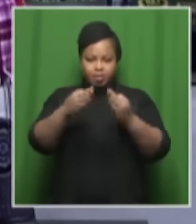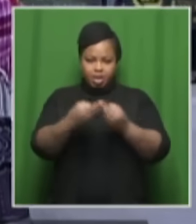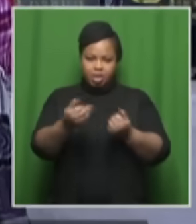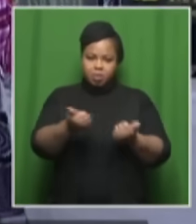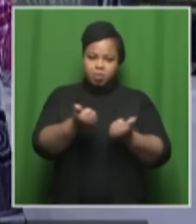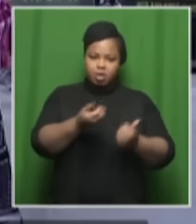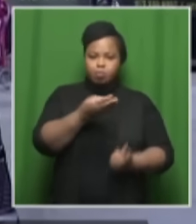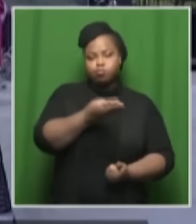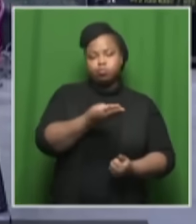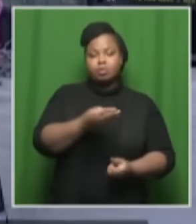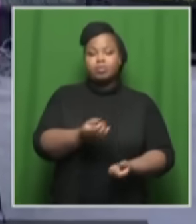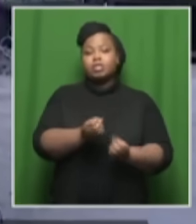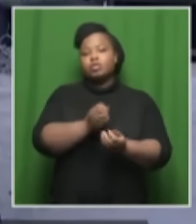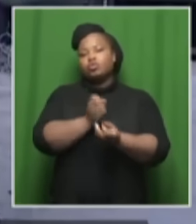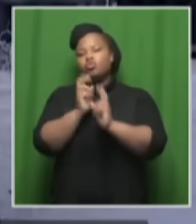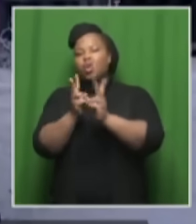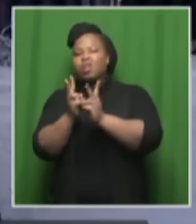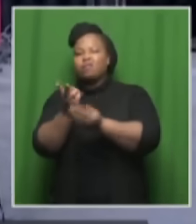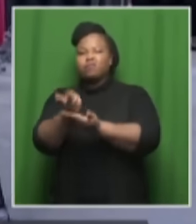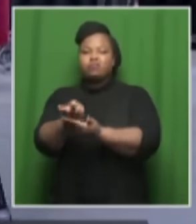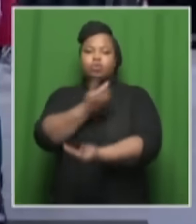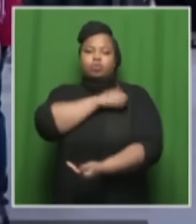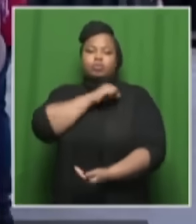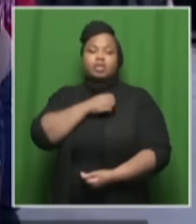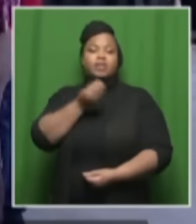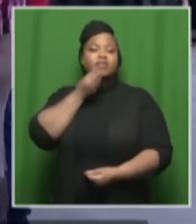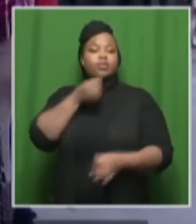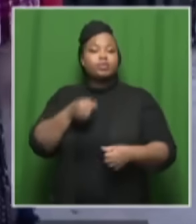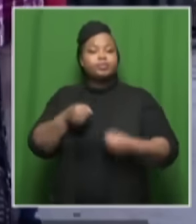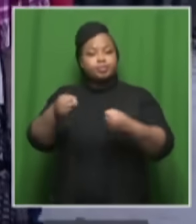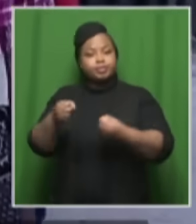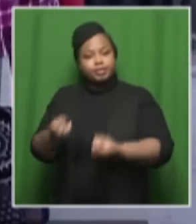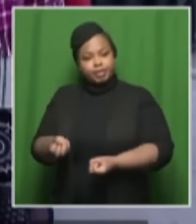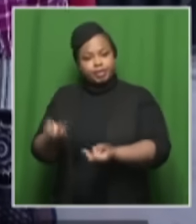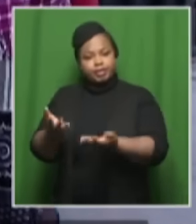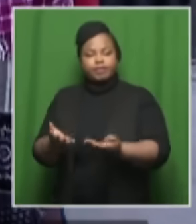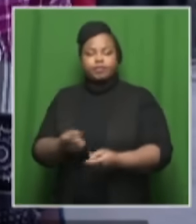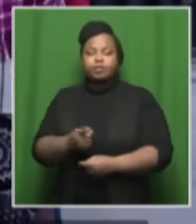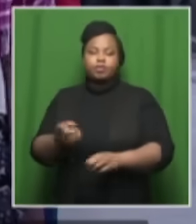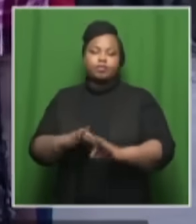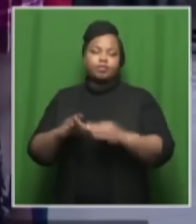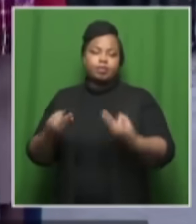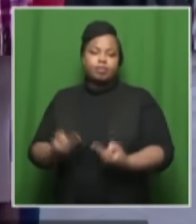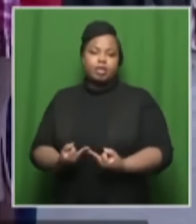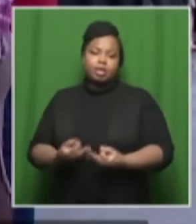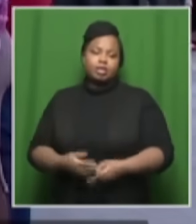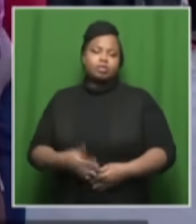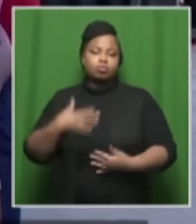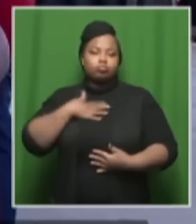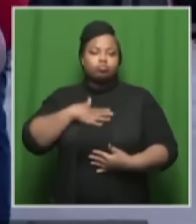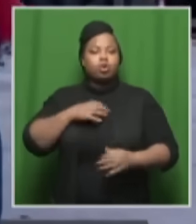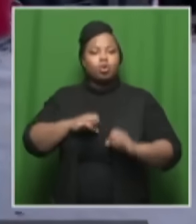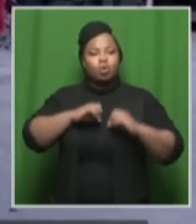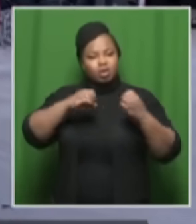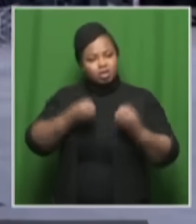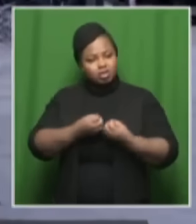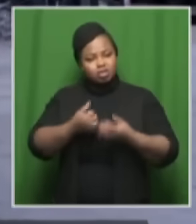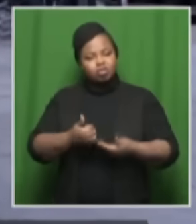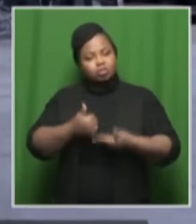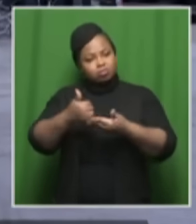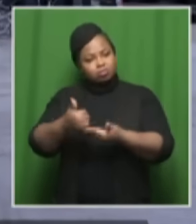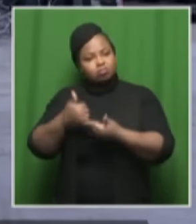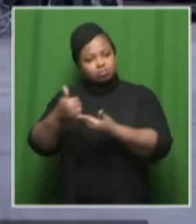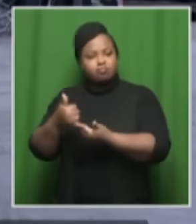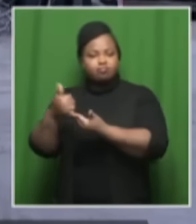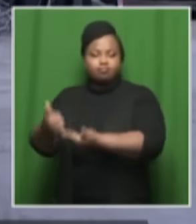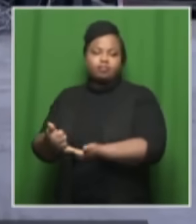are still in hospital. Food parcels have also been given to affected families, as charity organizations have